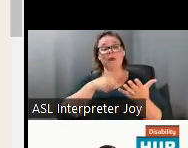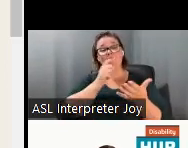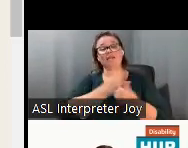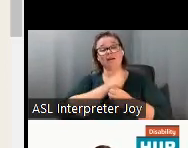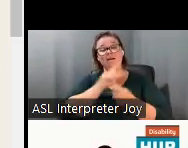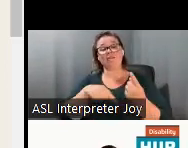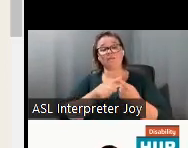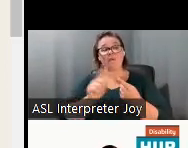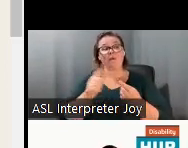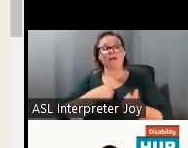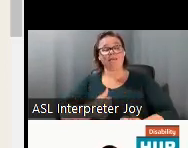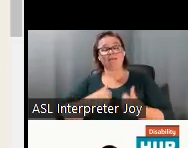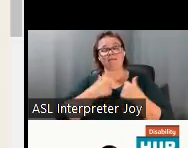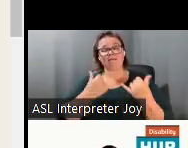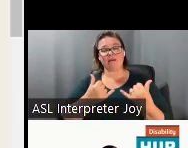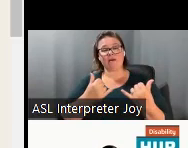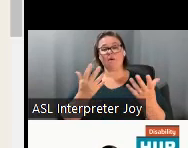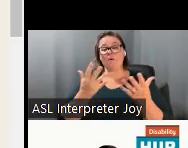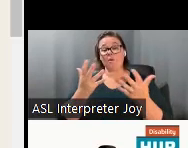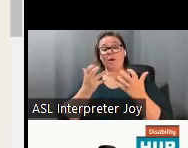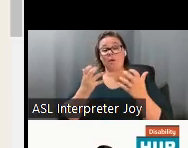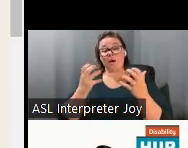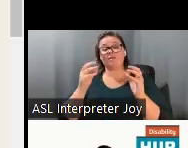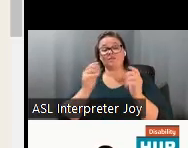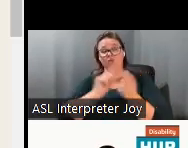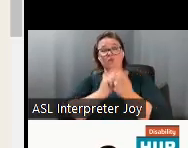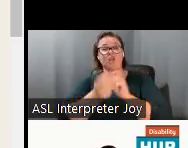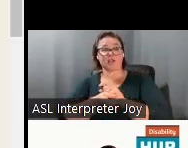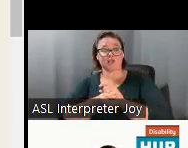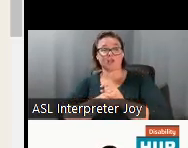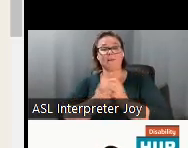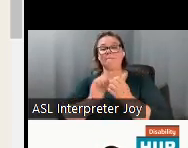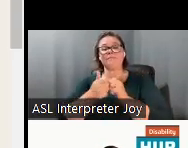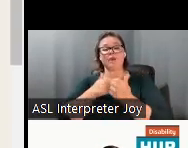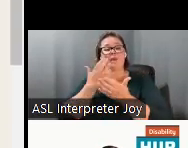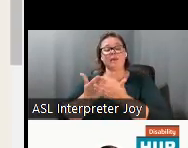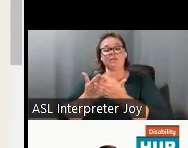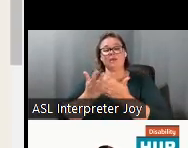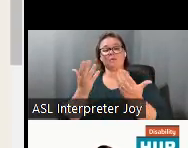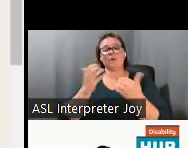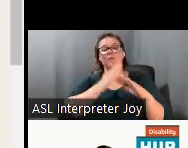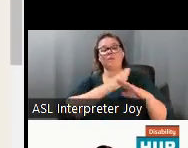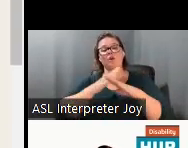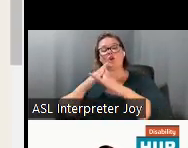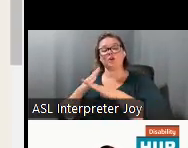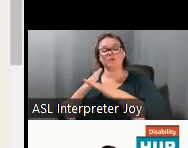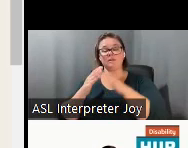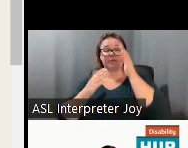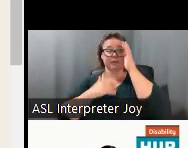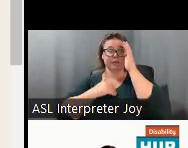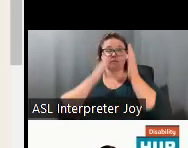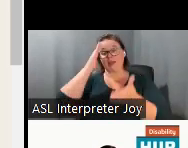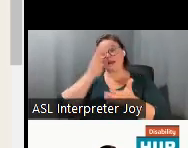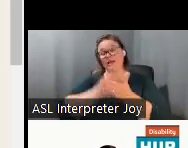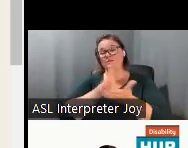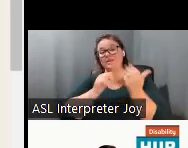at? What is it that I want to change? And how do I get there? What are the barriers? My husband may not agree with me